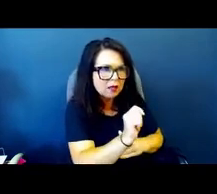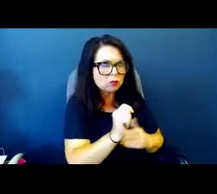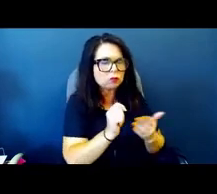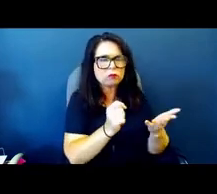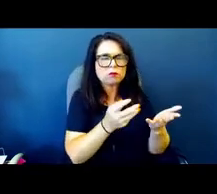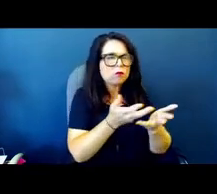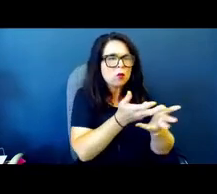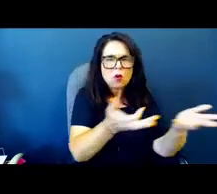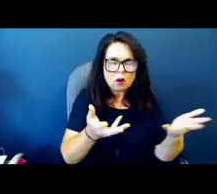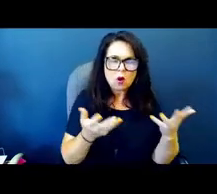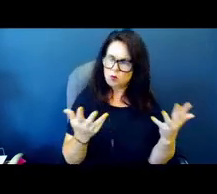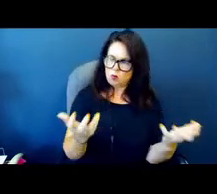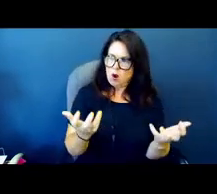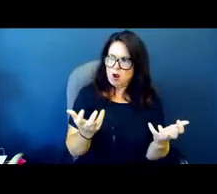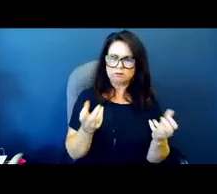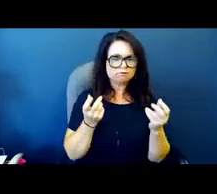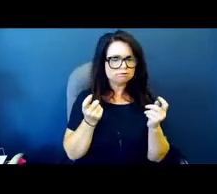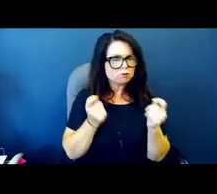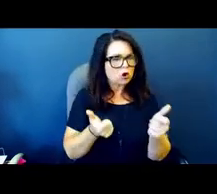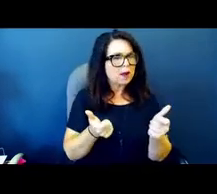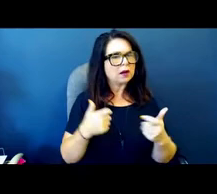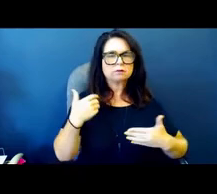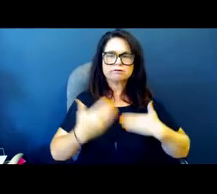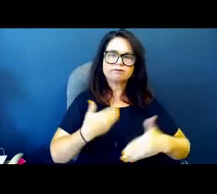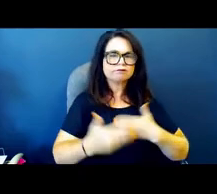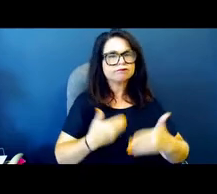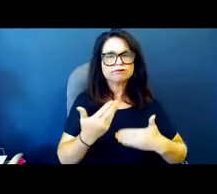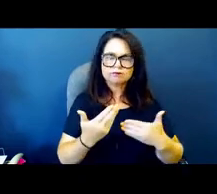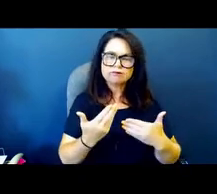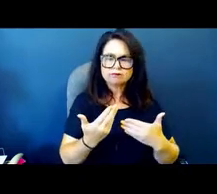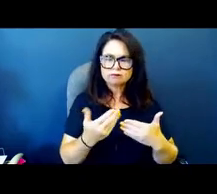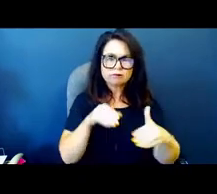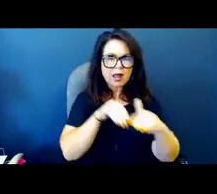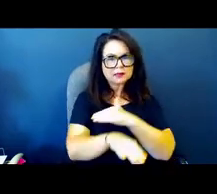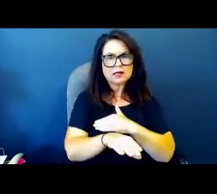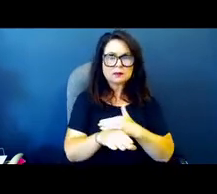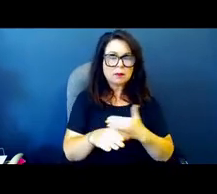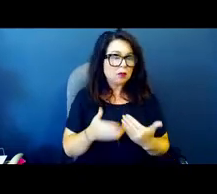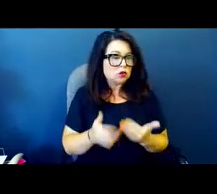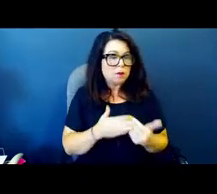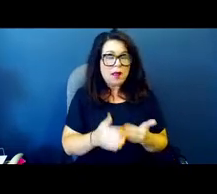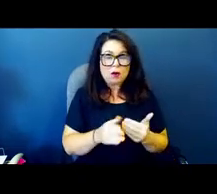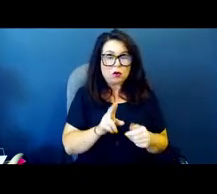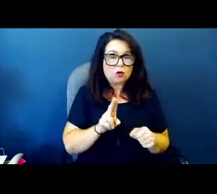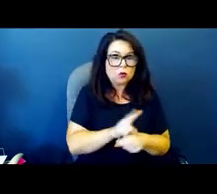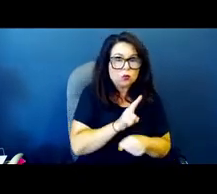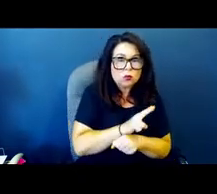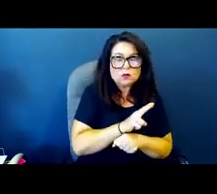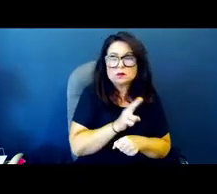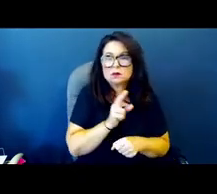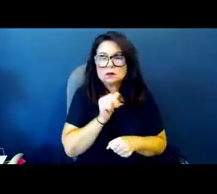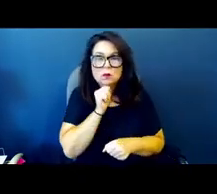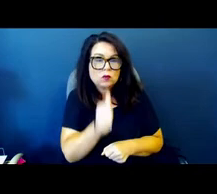is accessible for all of us, whether we necessarily need it or not. And I think we need